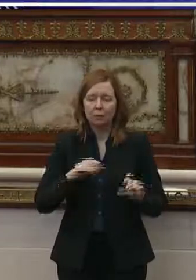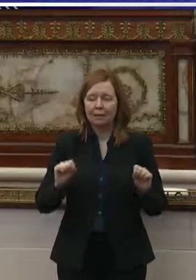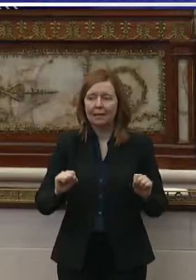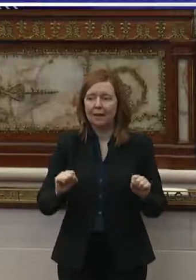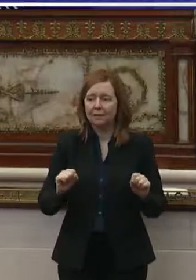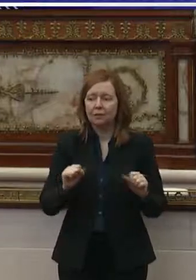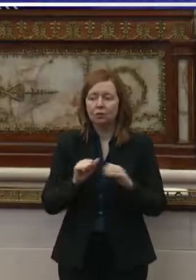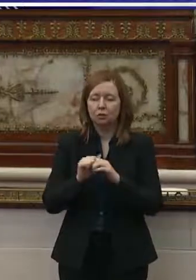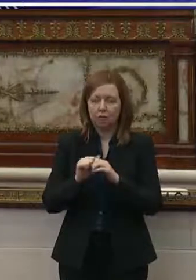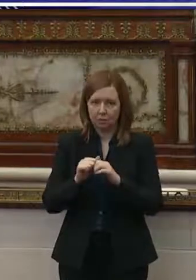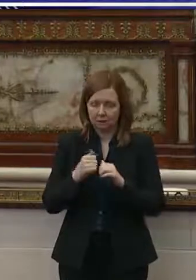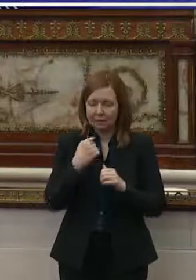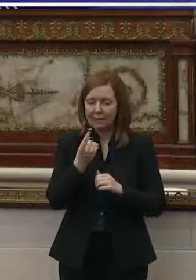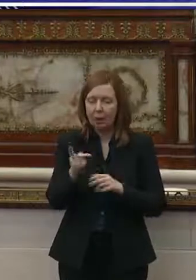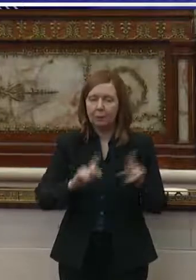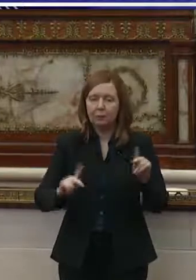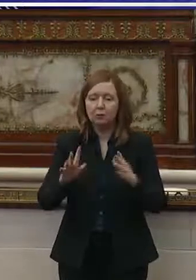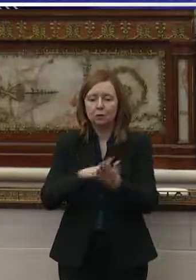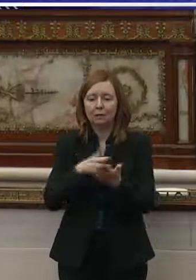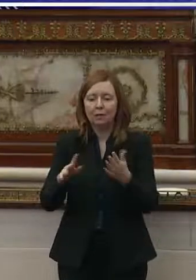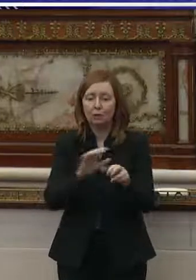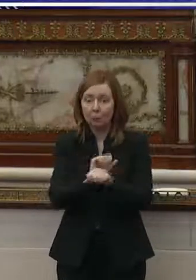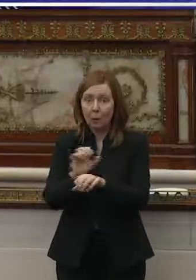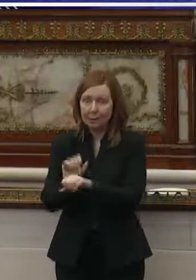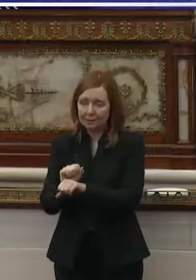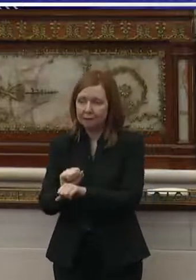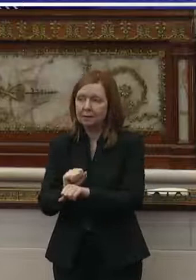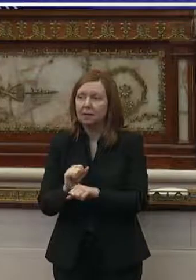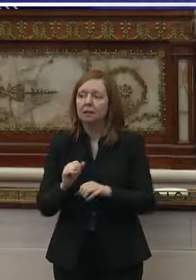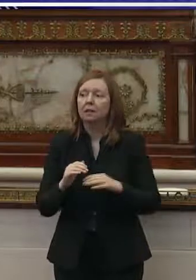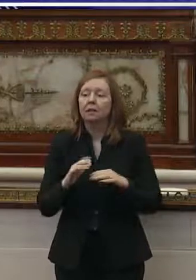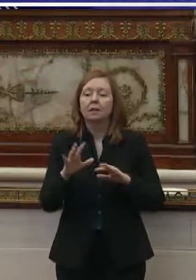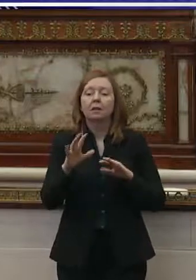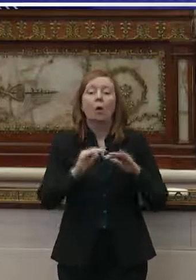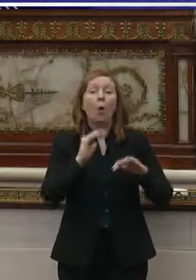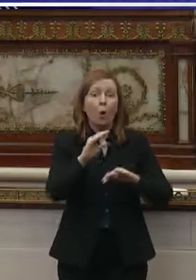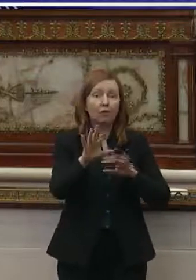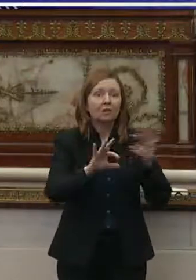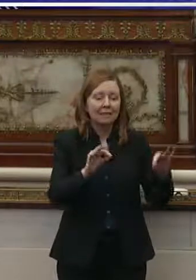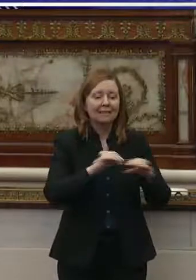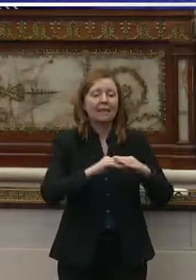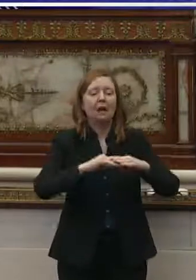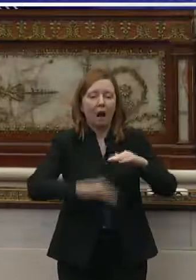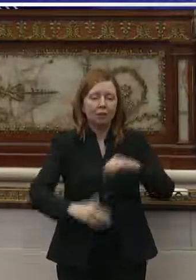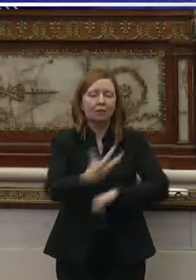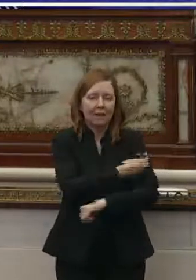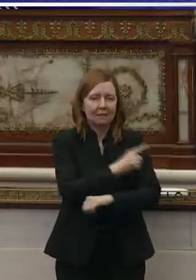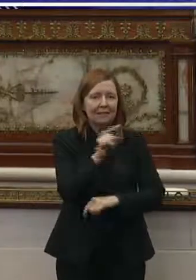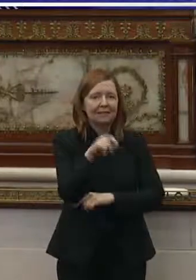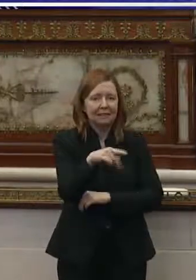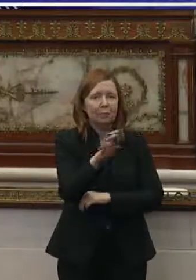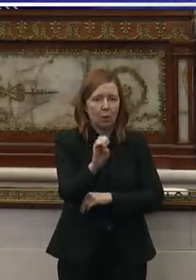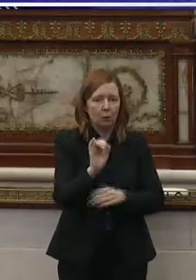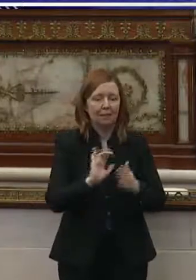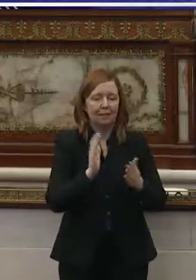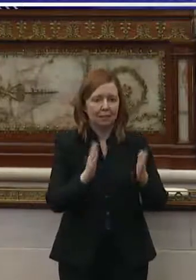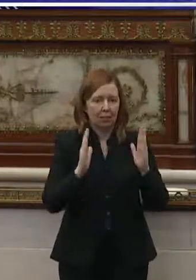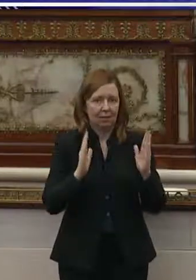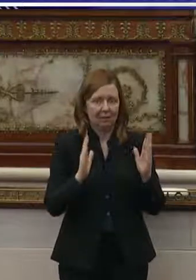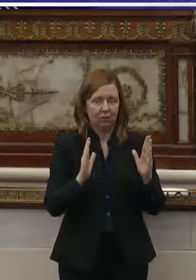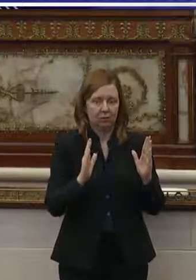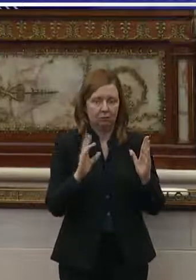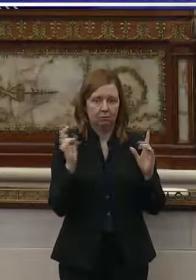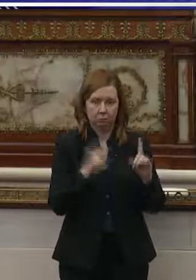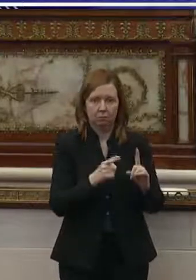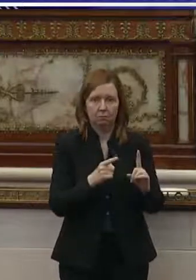people to schedule appointments, over selecting in the under-vaccinated zip codes, and that's our intention